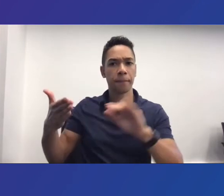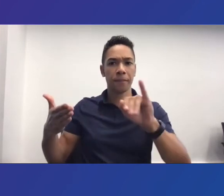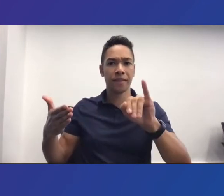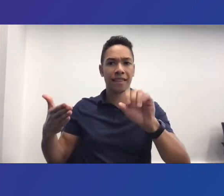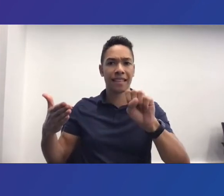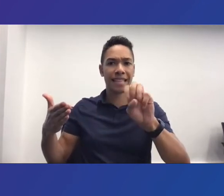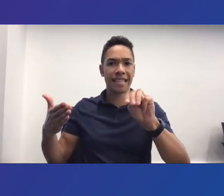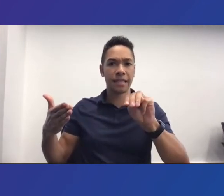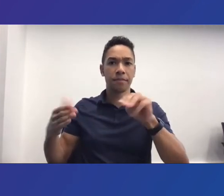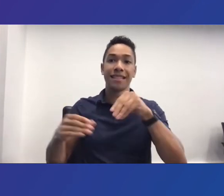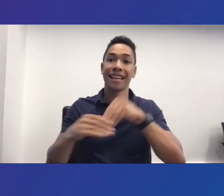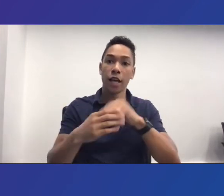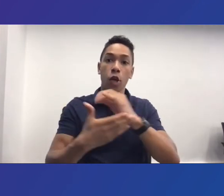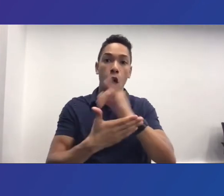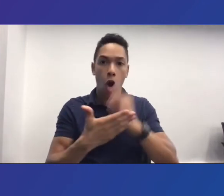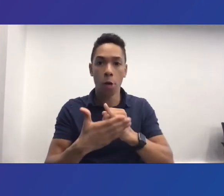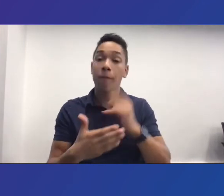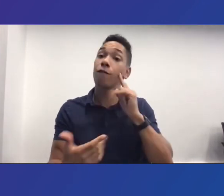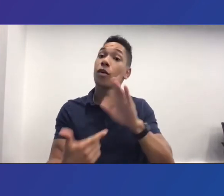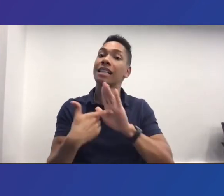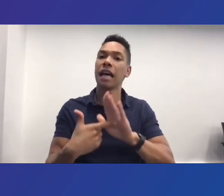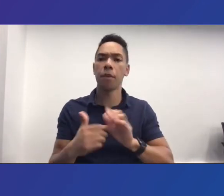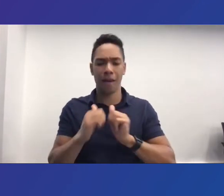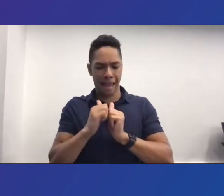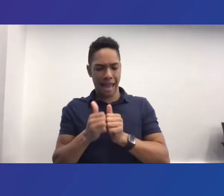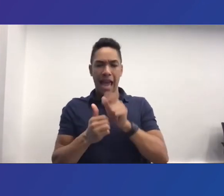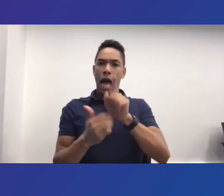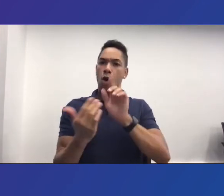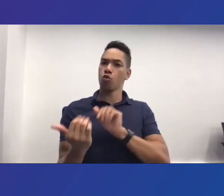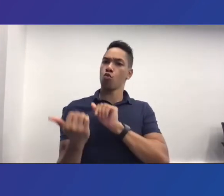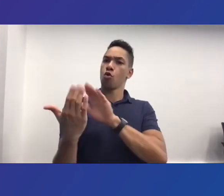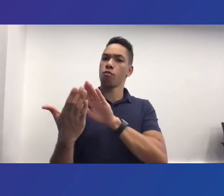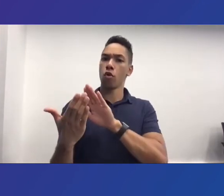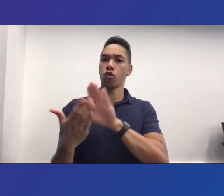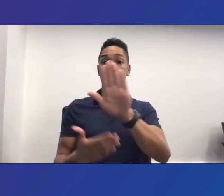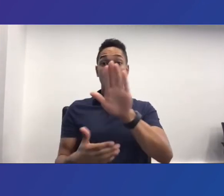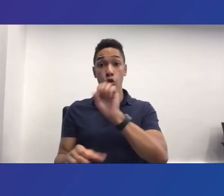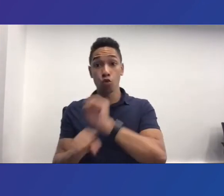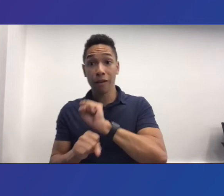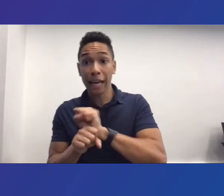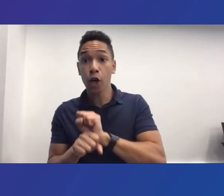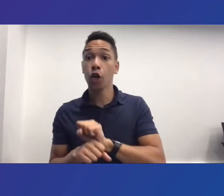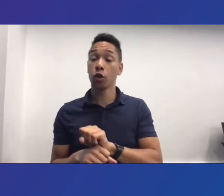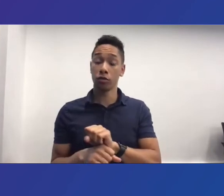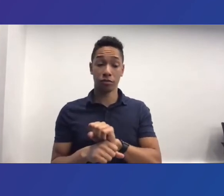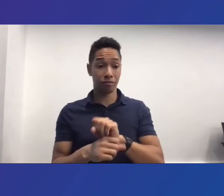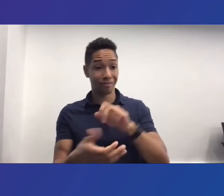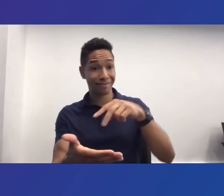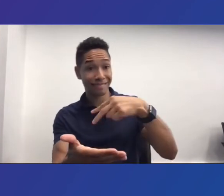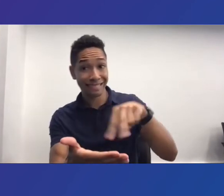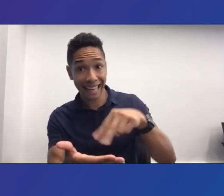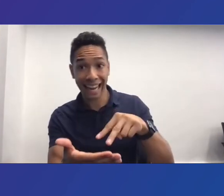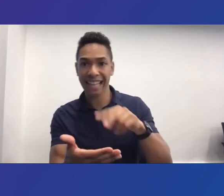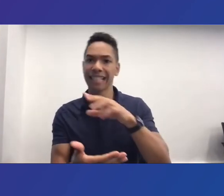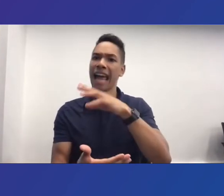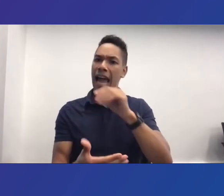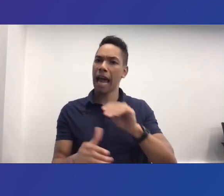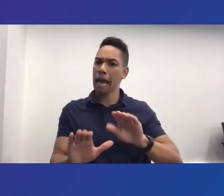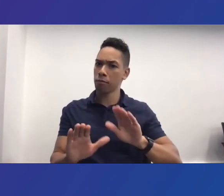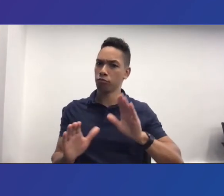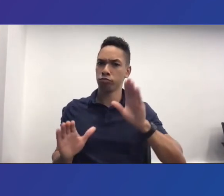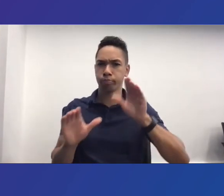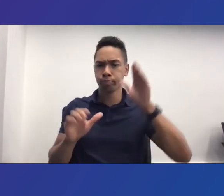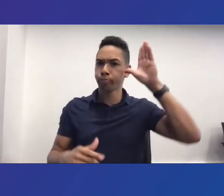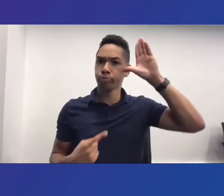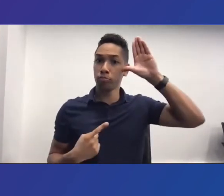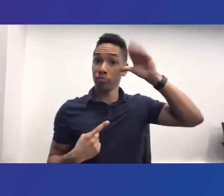for example, how do you approach your dance? How do you approach your career in dance to, in fact, push back determinedly,